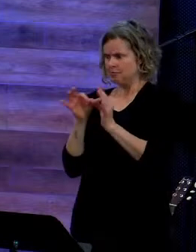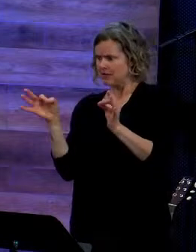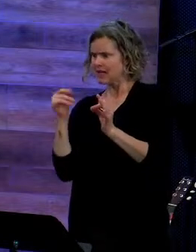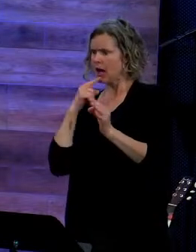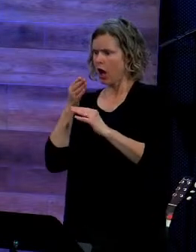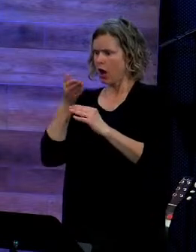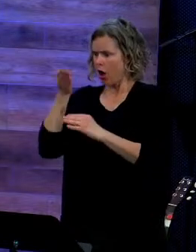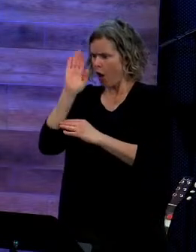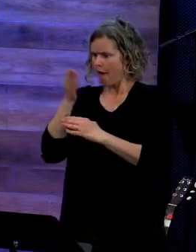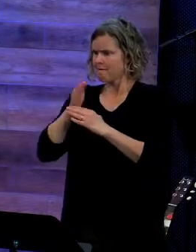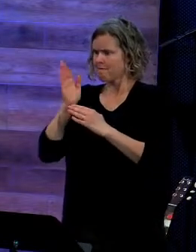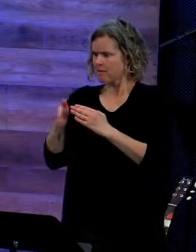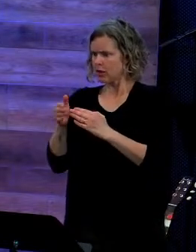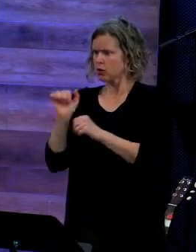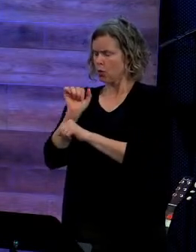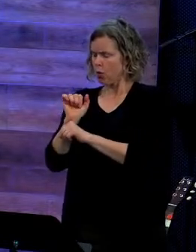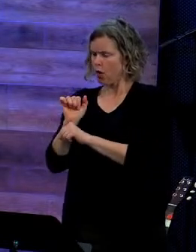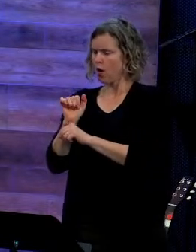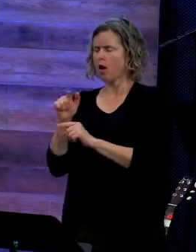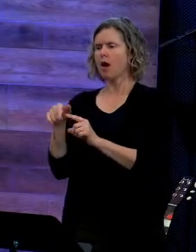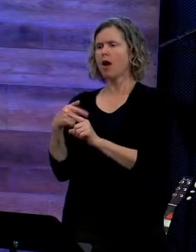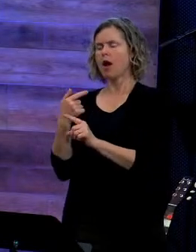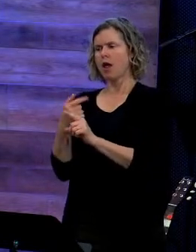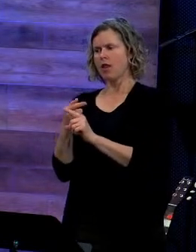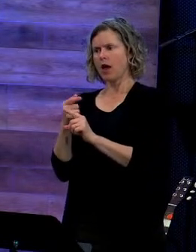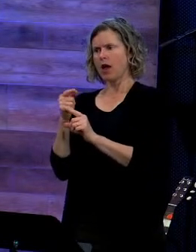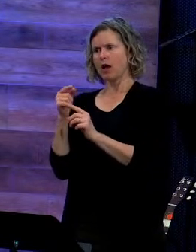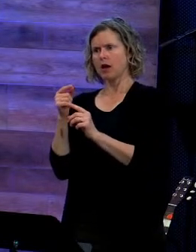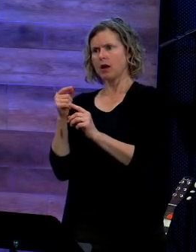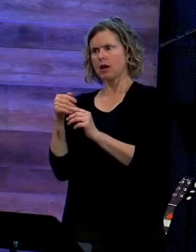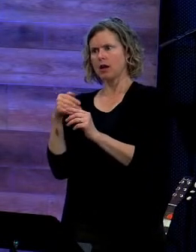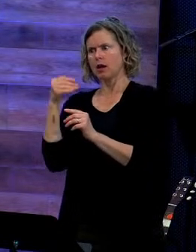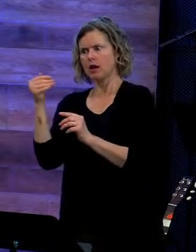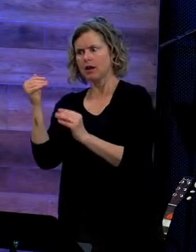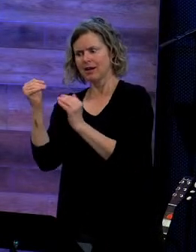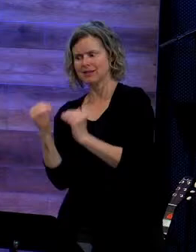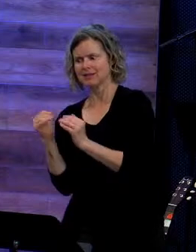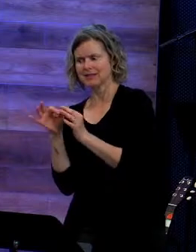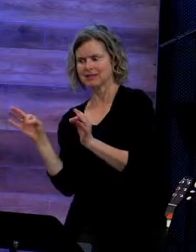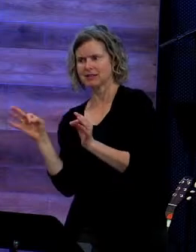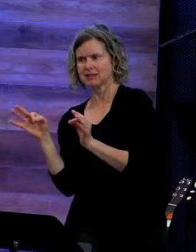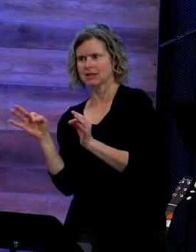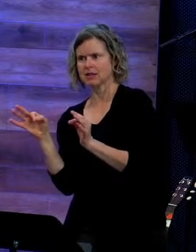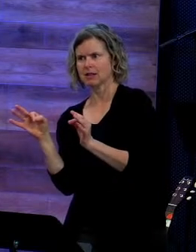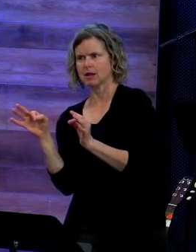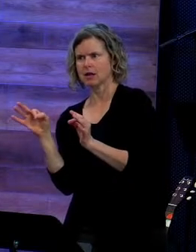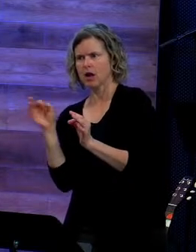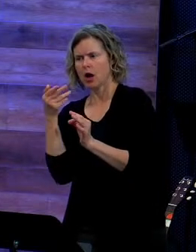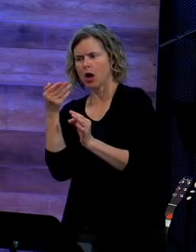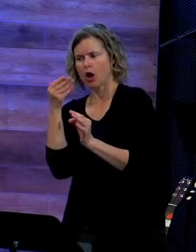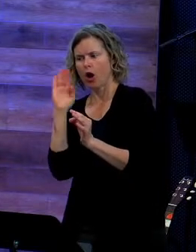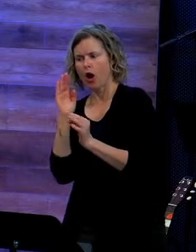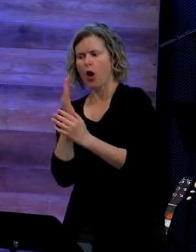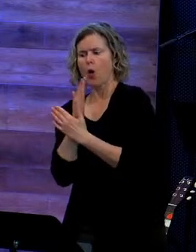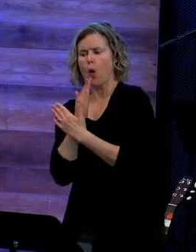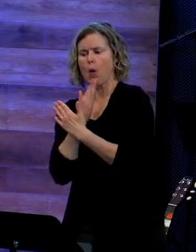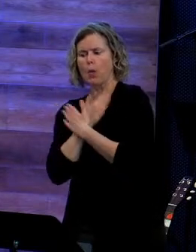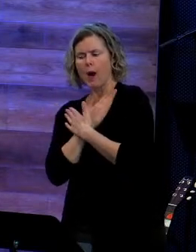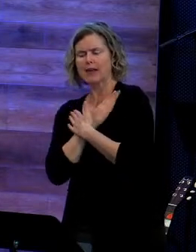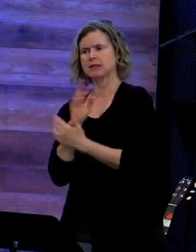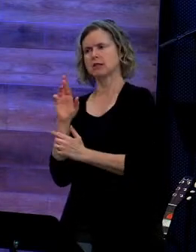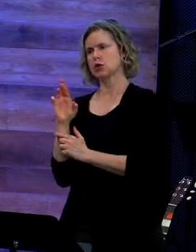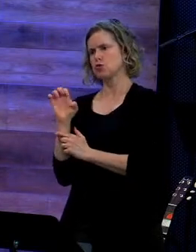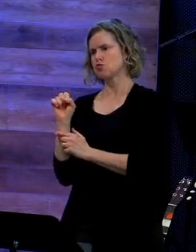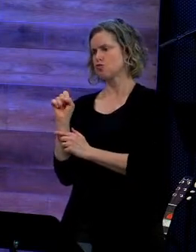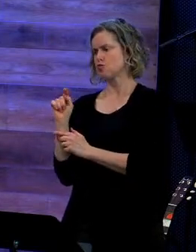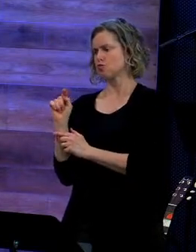get this interesting phrase that God rested. What on earth does that mean? Now, the word for rest is